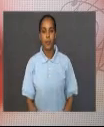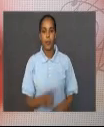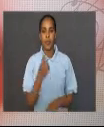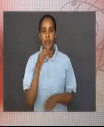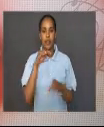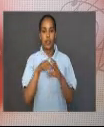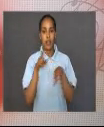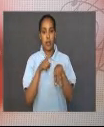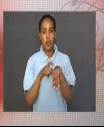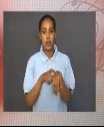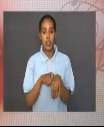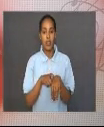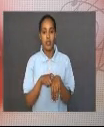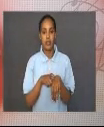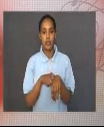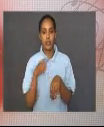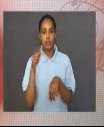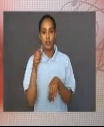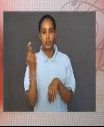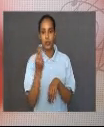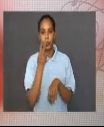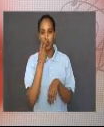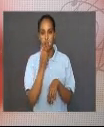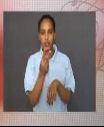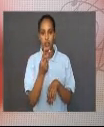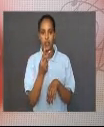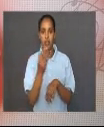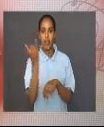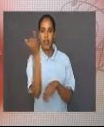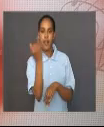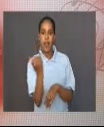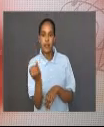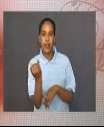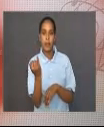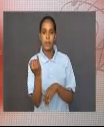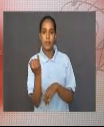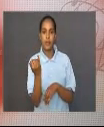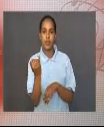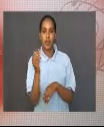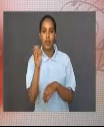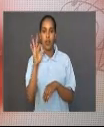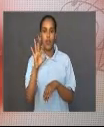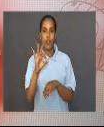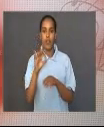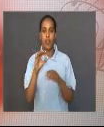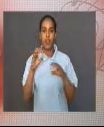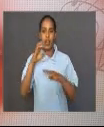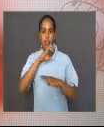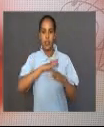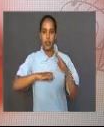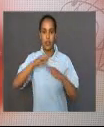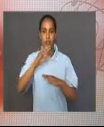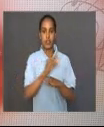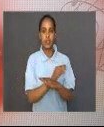In a moment, you will see a diagram of an